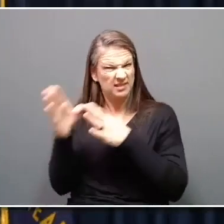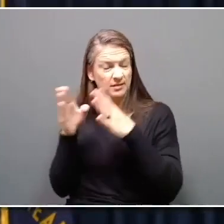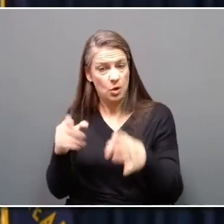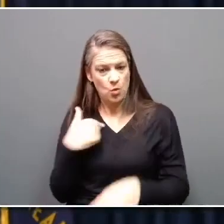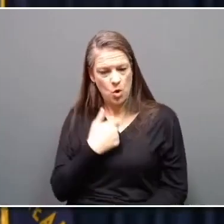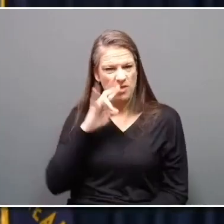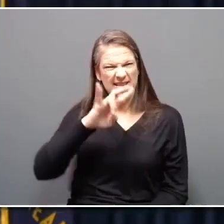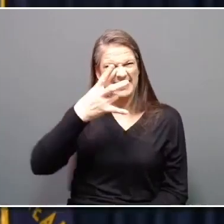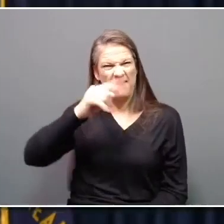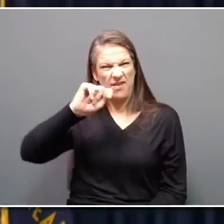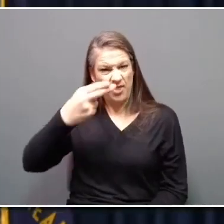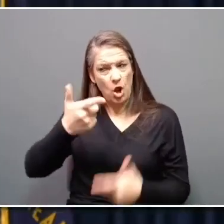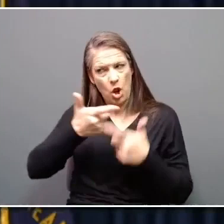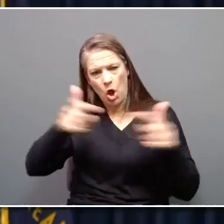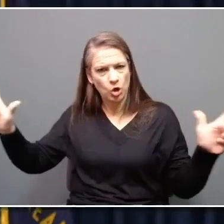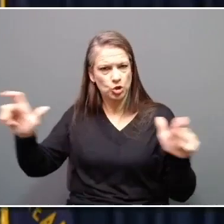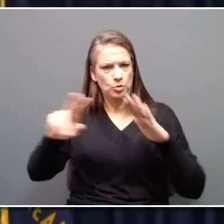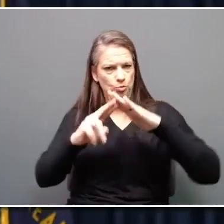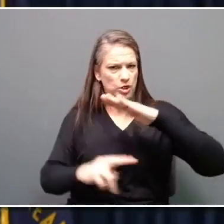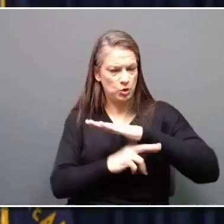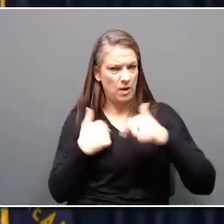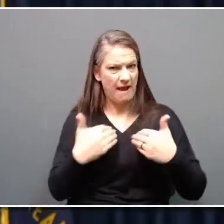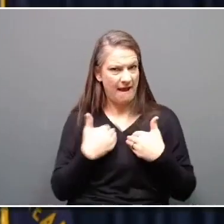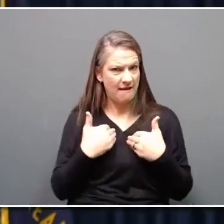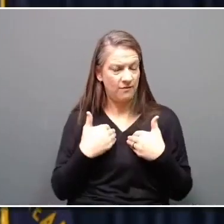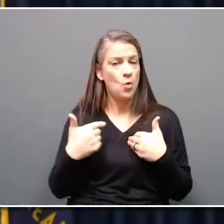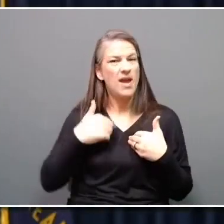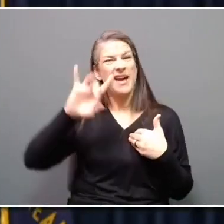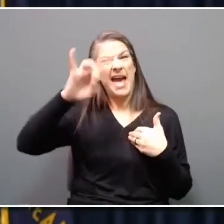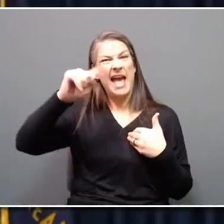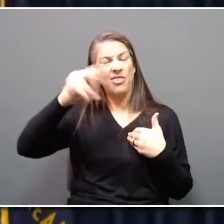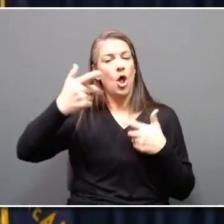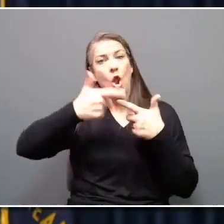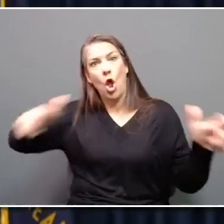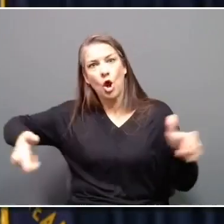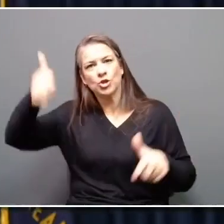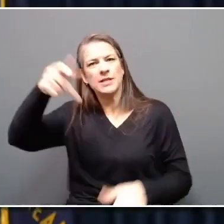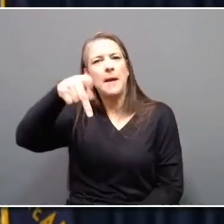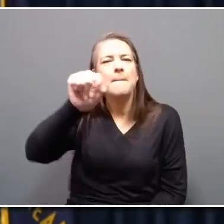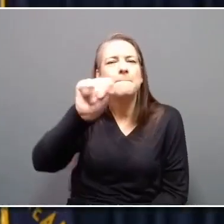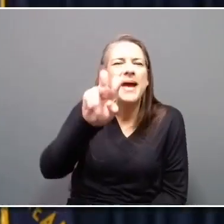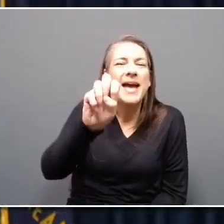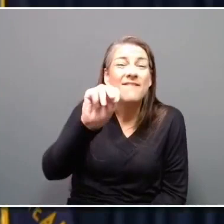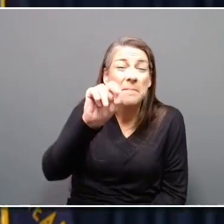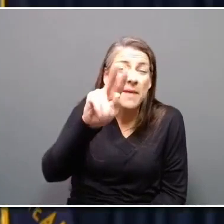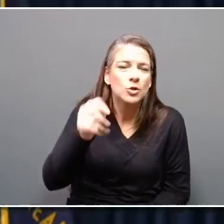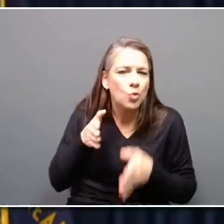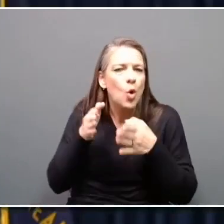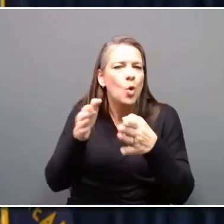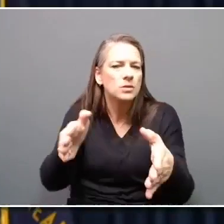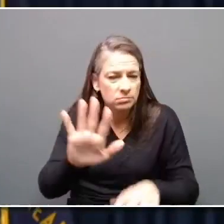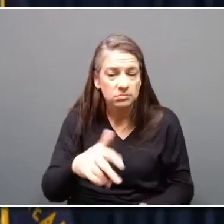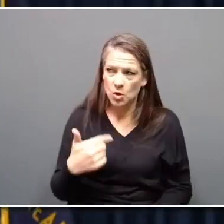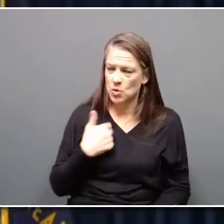bridge system, and we're the 8th largest pavement system. We have to be good stewards of public dollars, and that means making needed